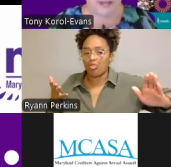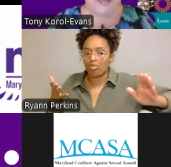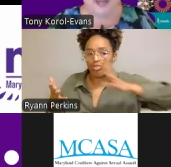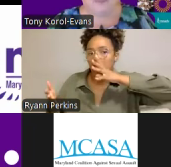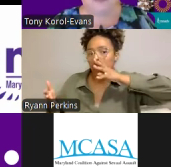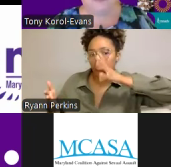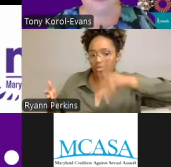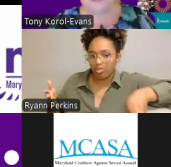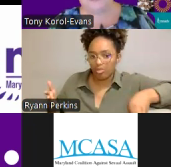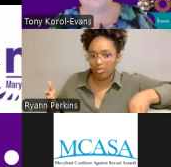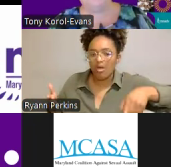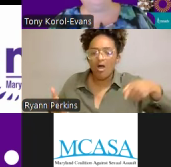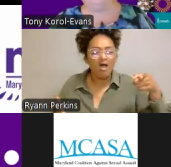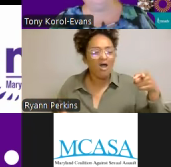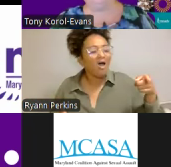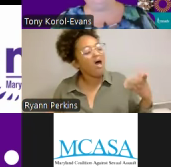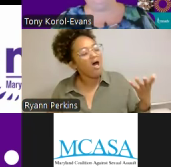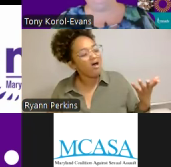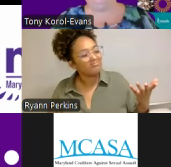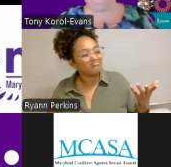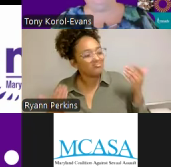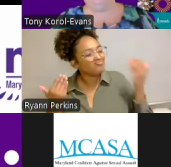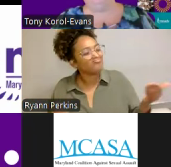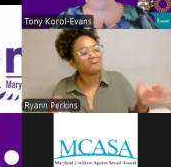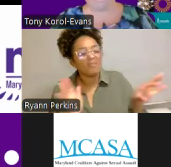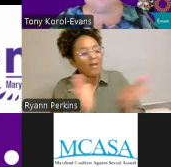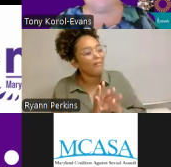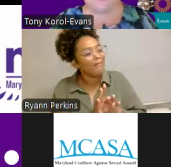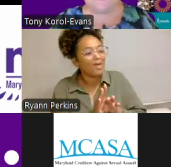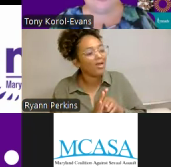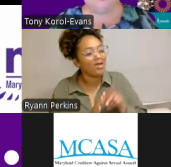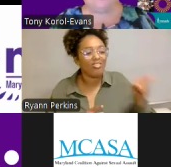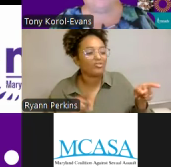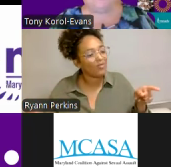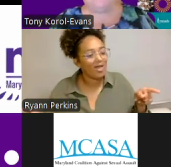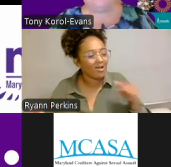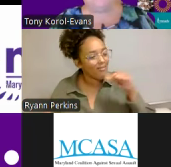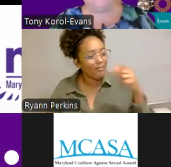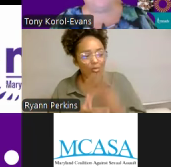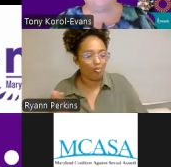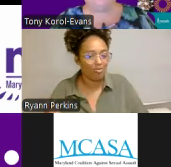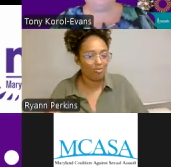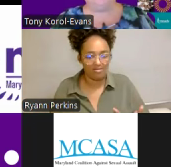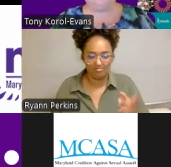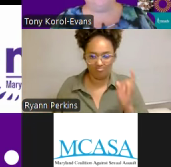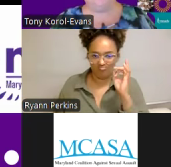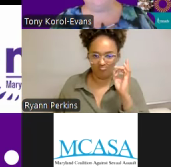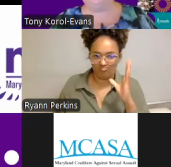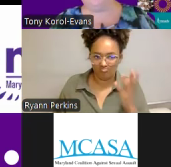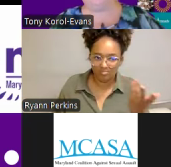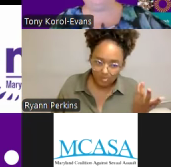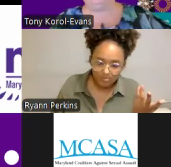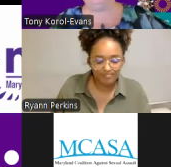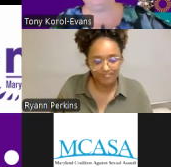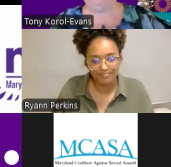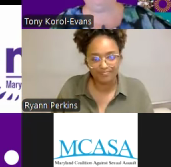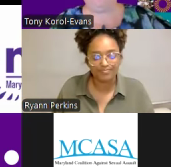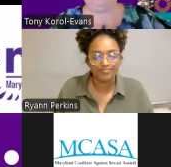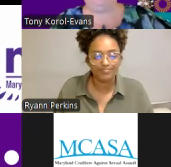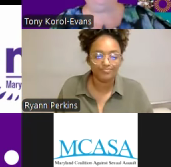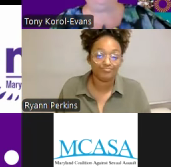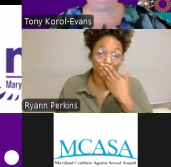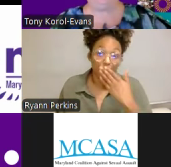who I am, right? So it's a little different. Yeah. Good questions. Keep